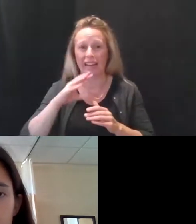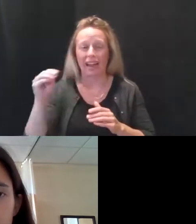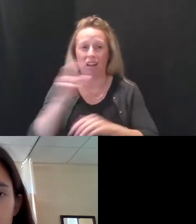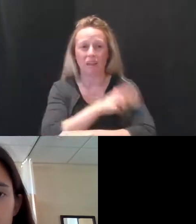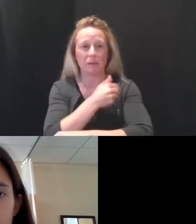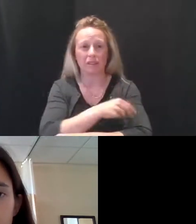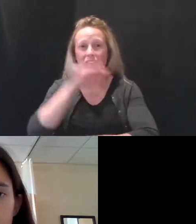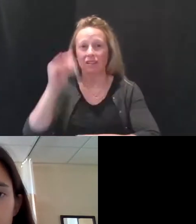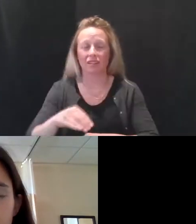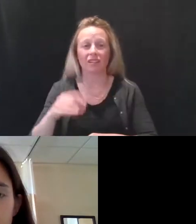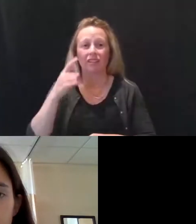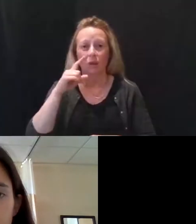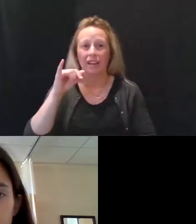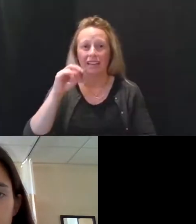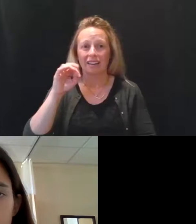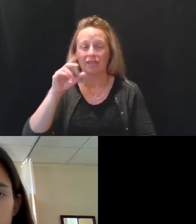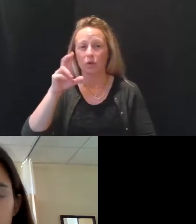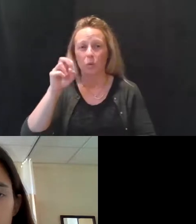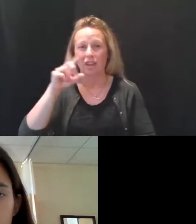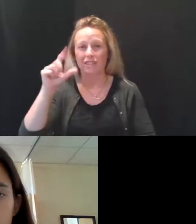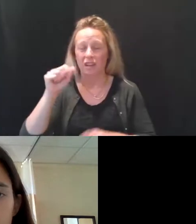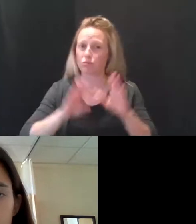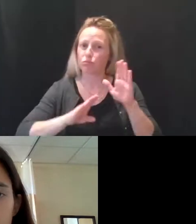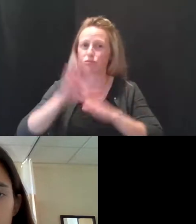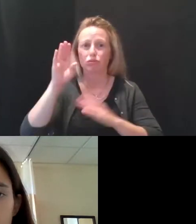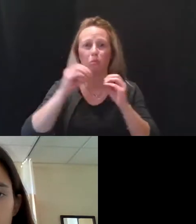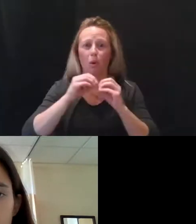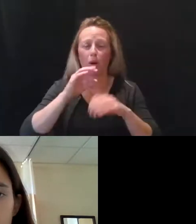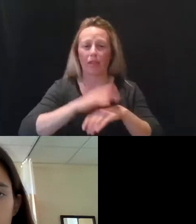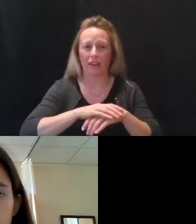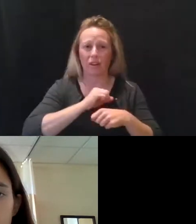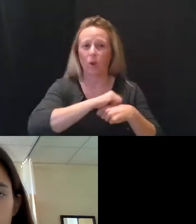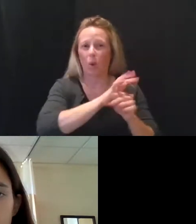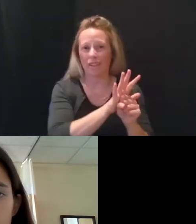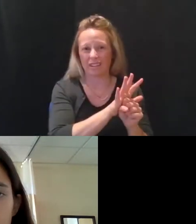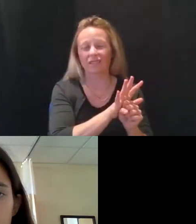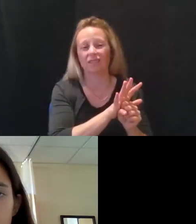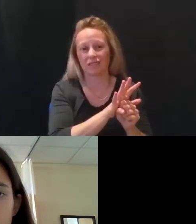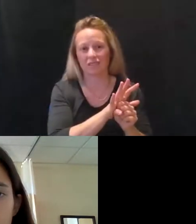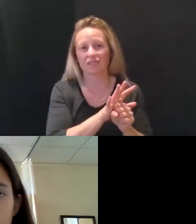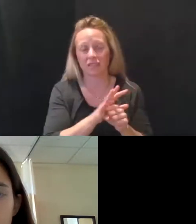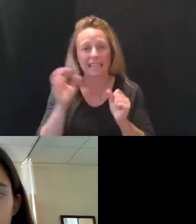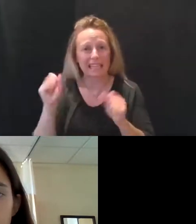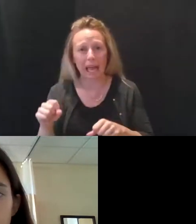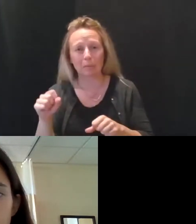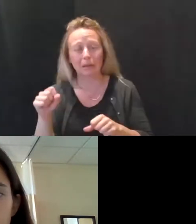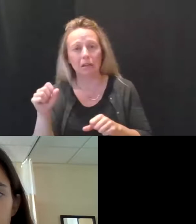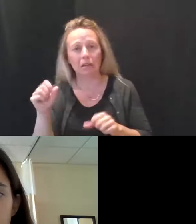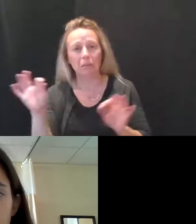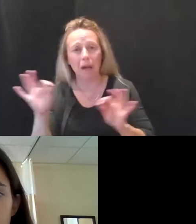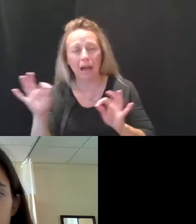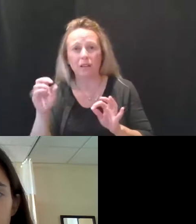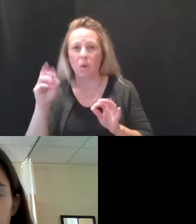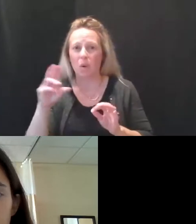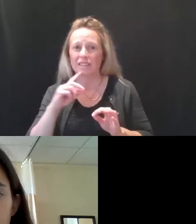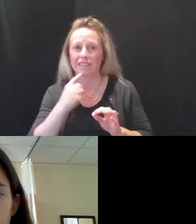influenza far exceeds from COVID. The spectrum of COVID is ranging from very mild to very severe. We are not seeing